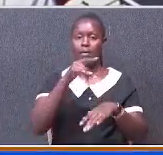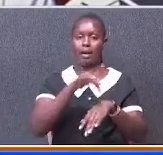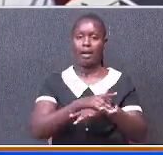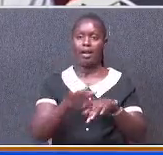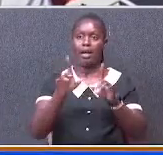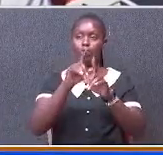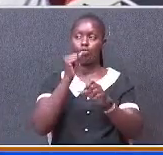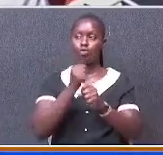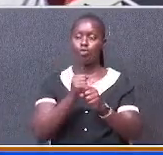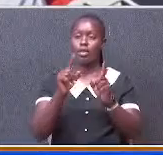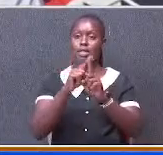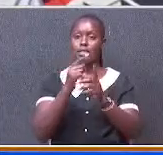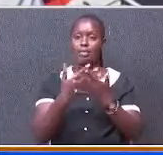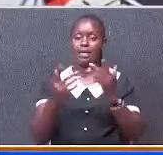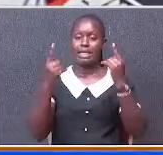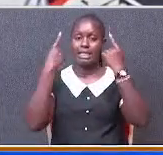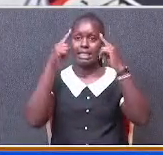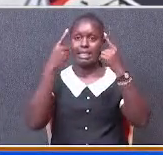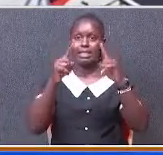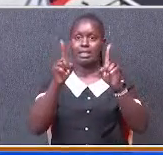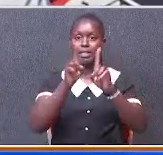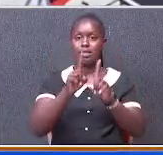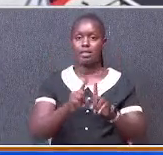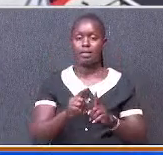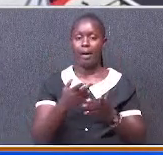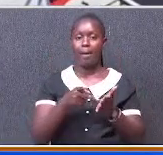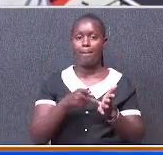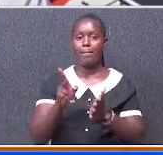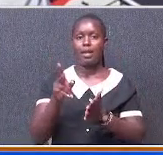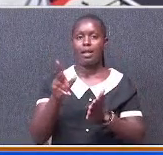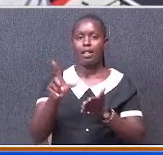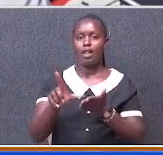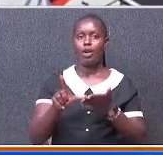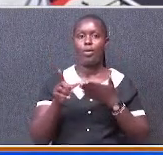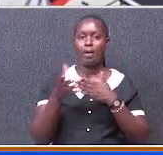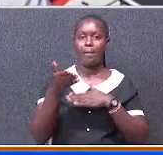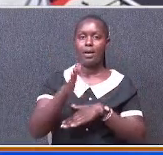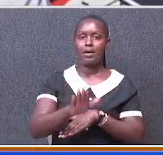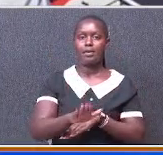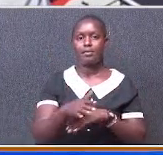and be able to succeed with it and be able to pay back that loan.